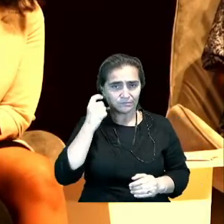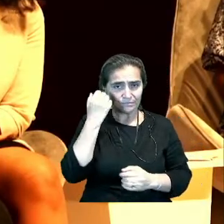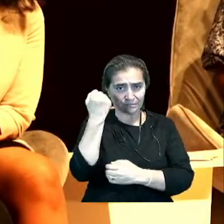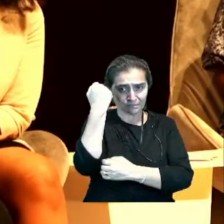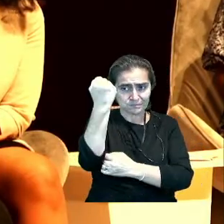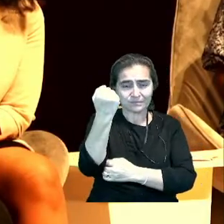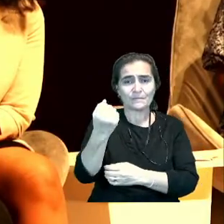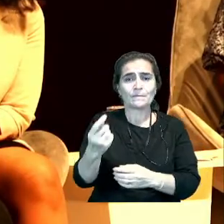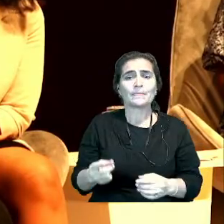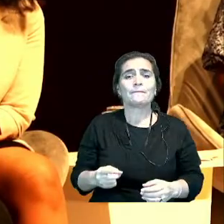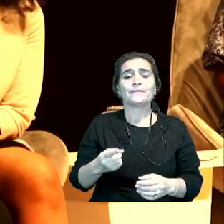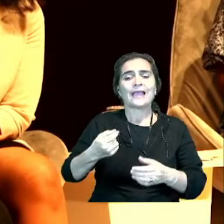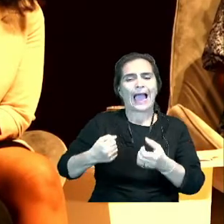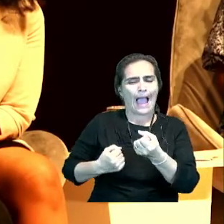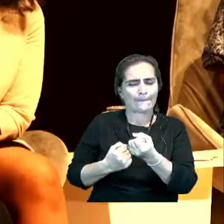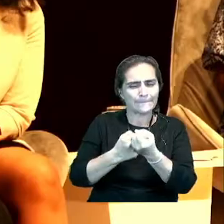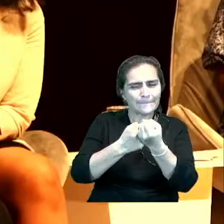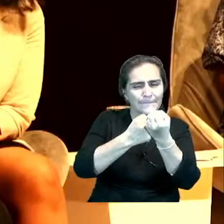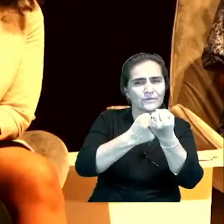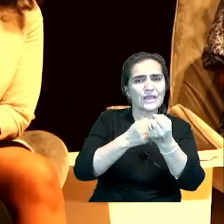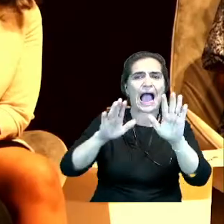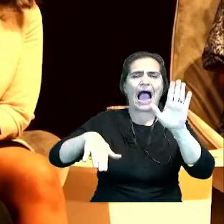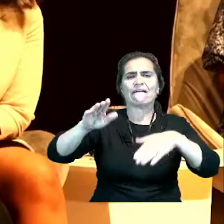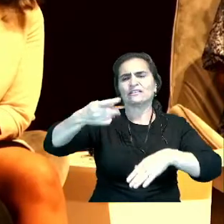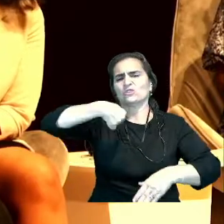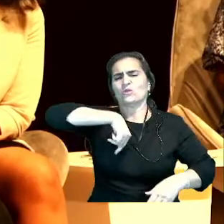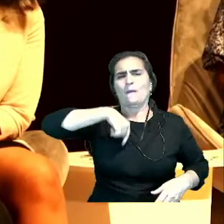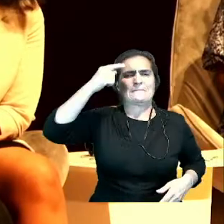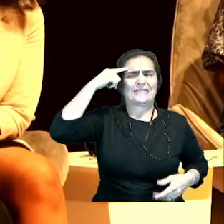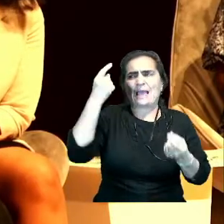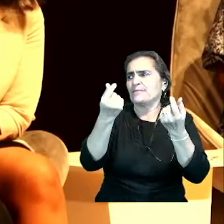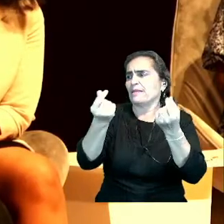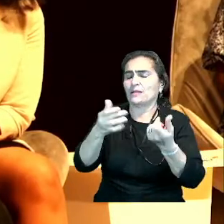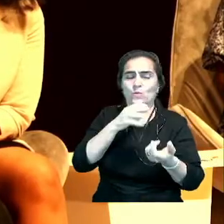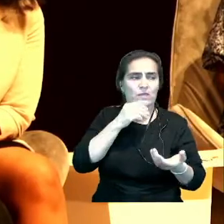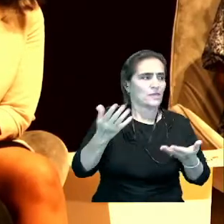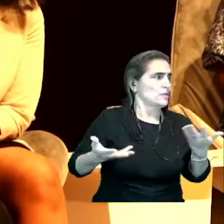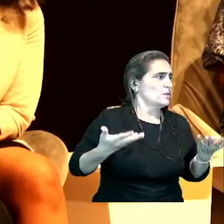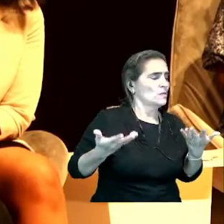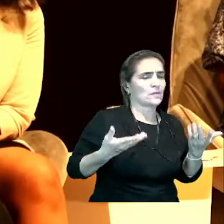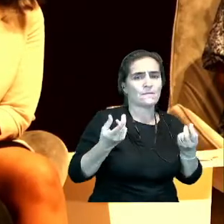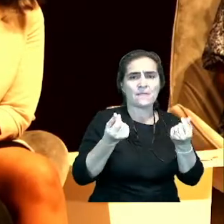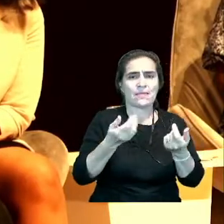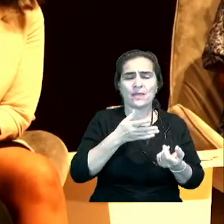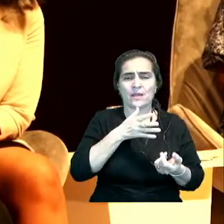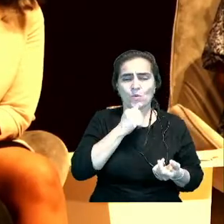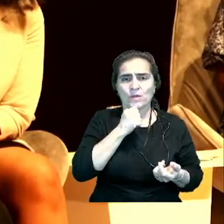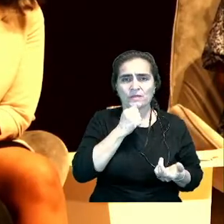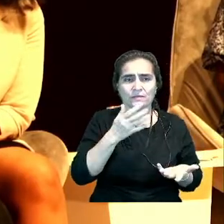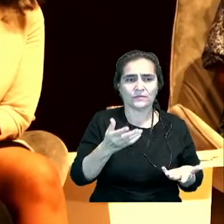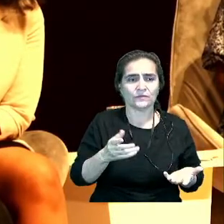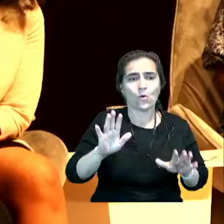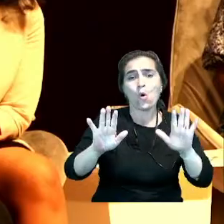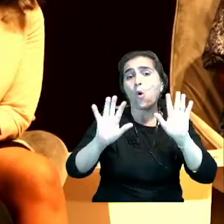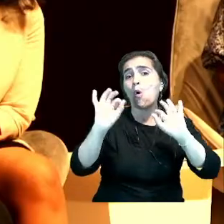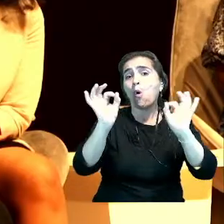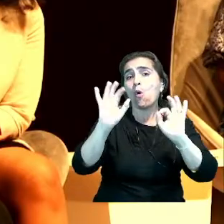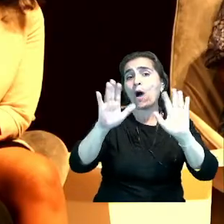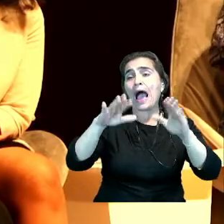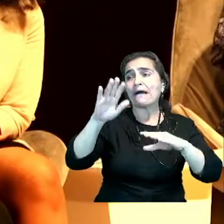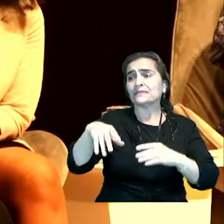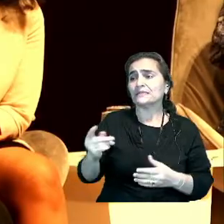our population. Sometimes we complain and we say that we have no resources. And in fact, there is